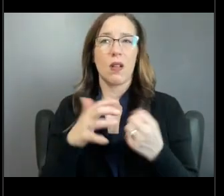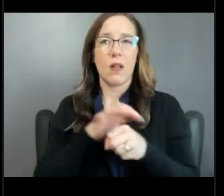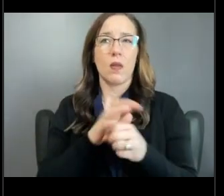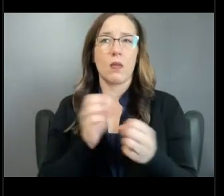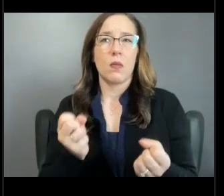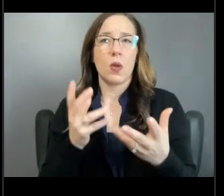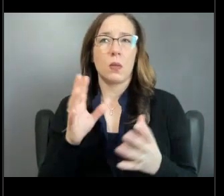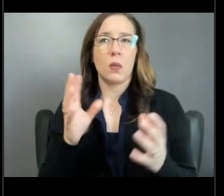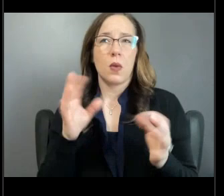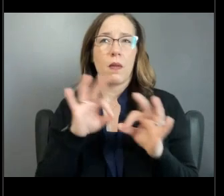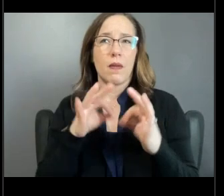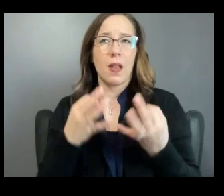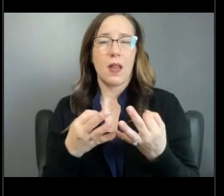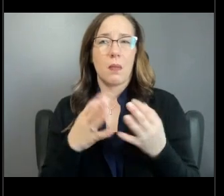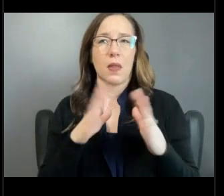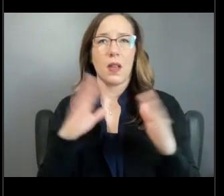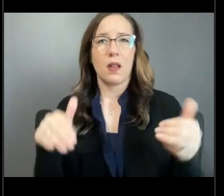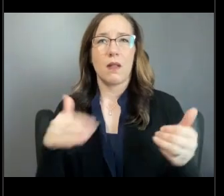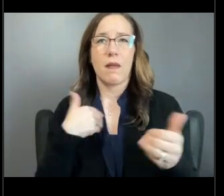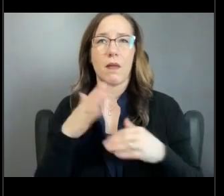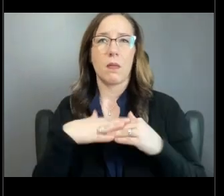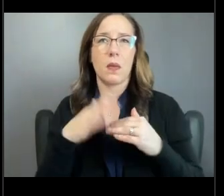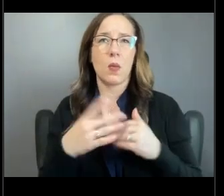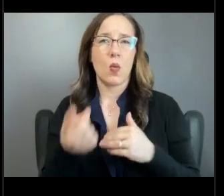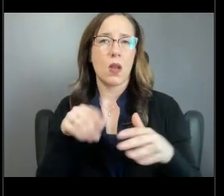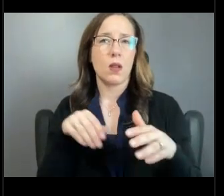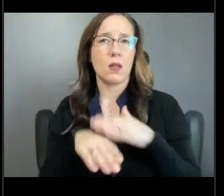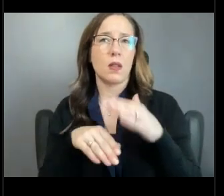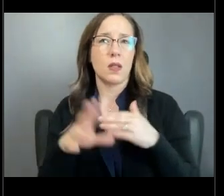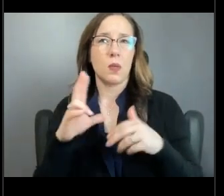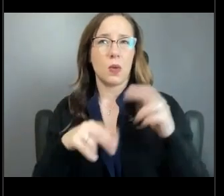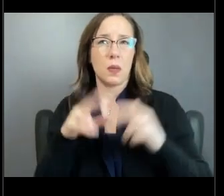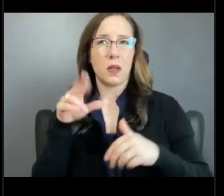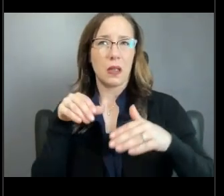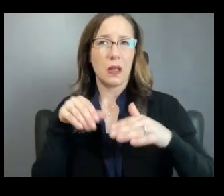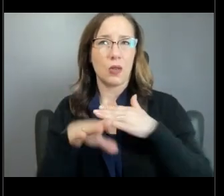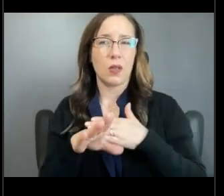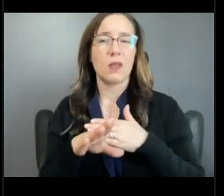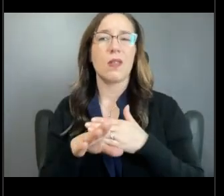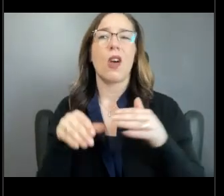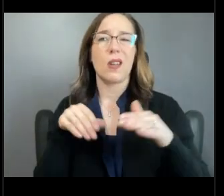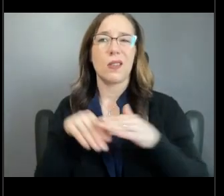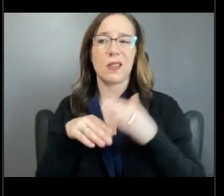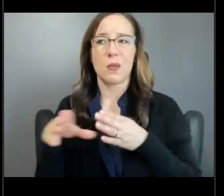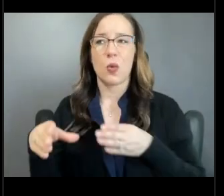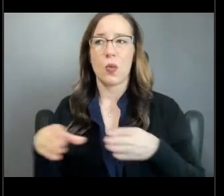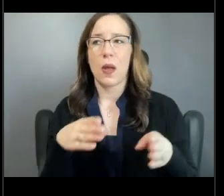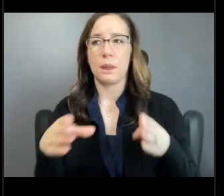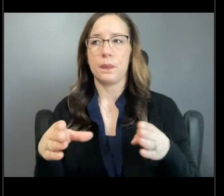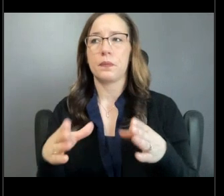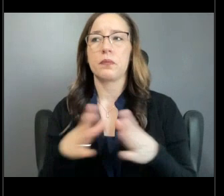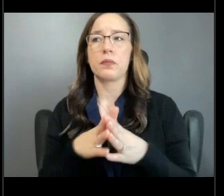dwellings have at least one accessible building entrance on an accessible route.